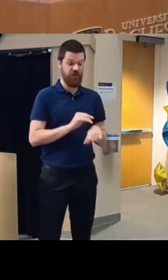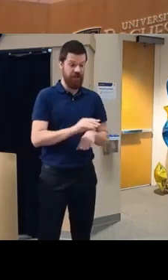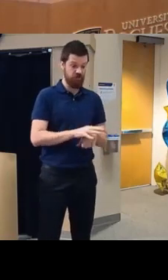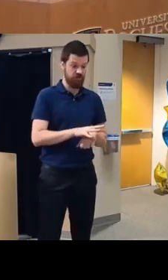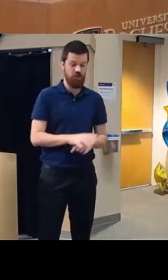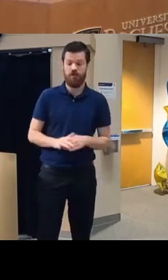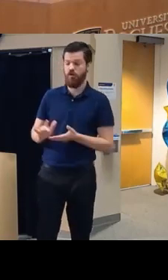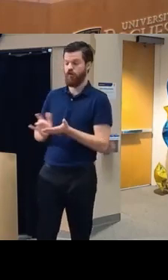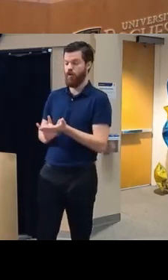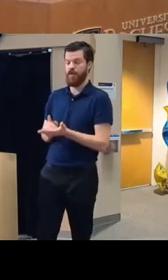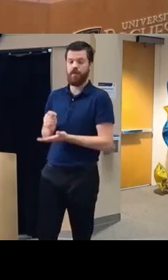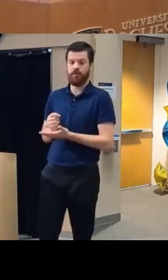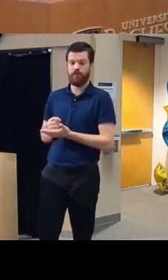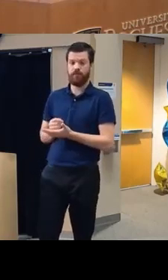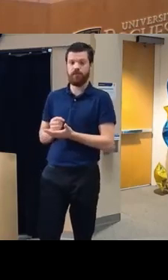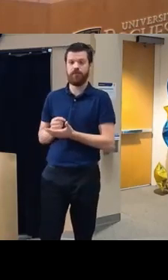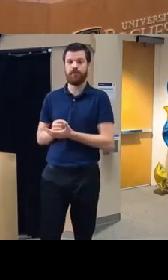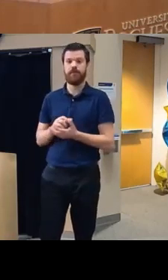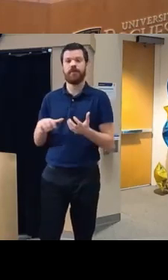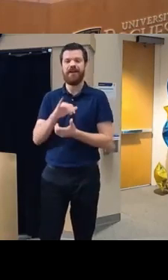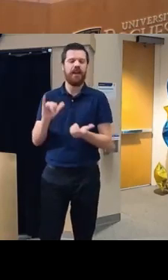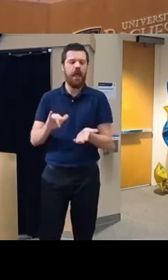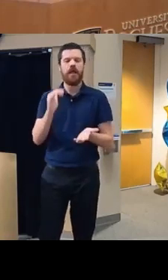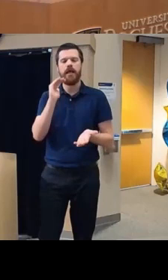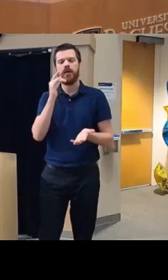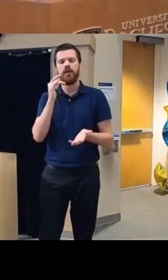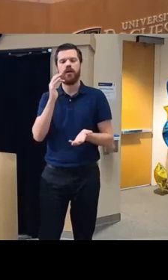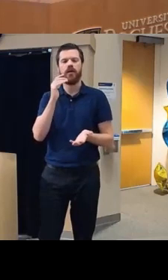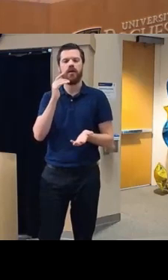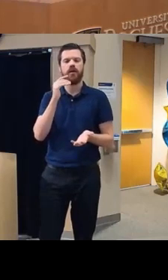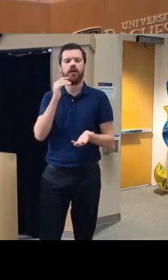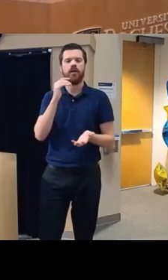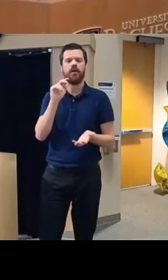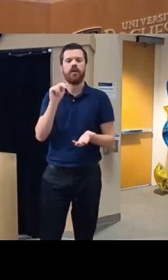and pharmacologic therapy with varenicline or nicotine replacement, et cetera.